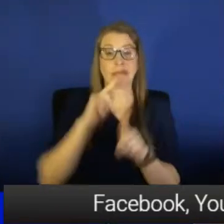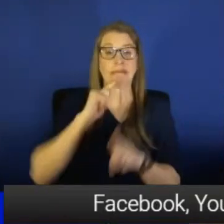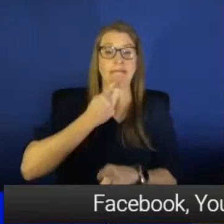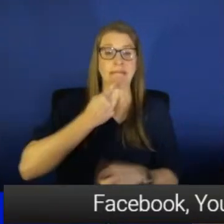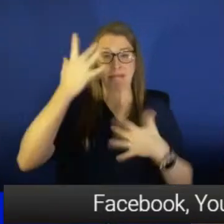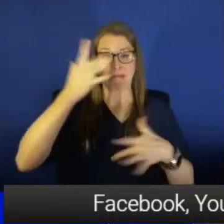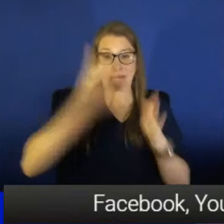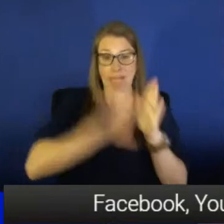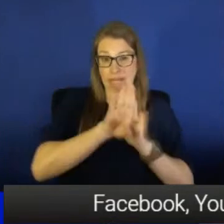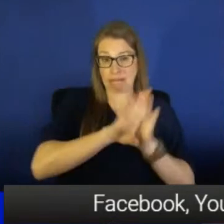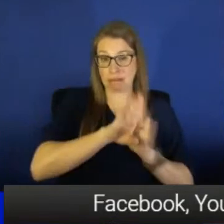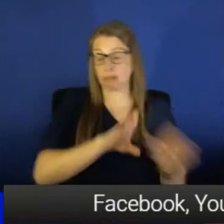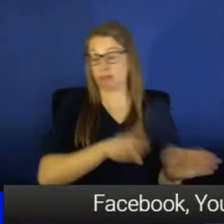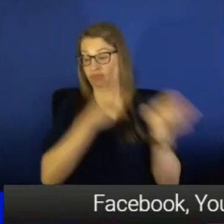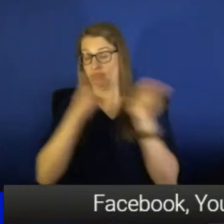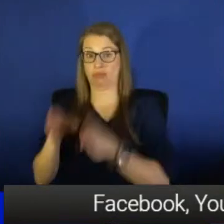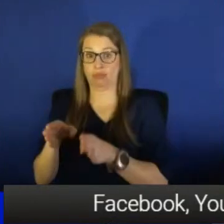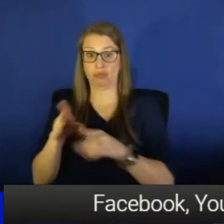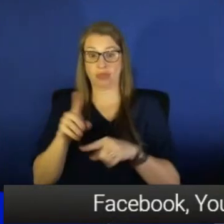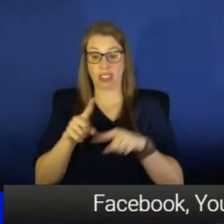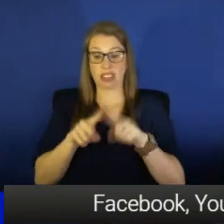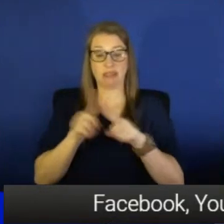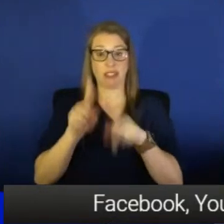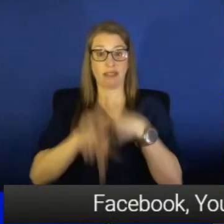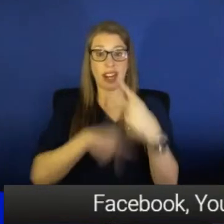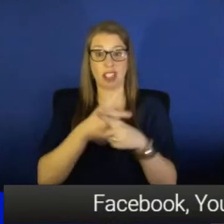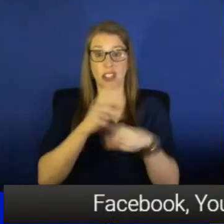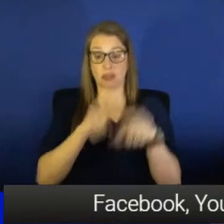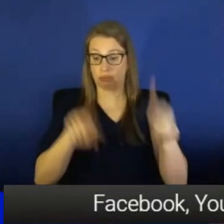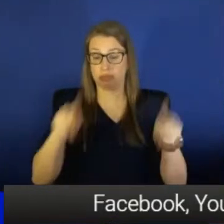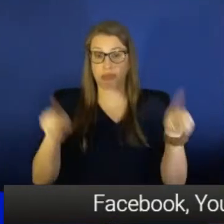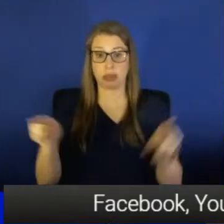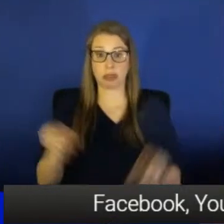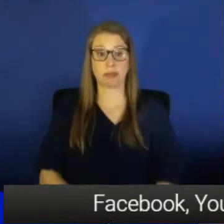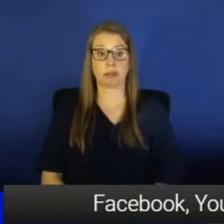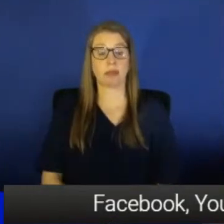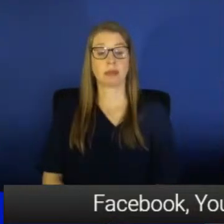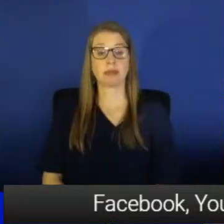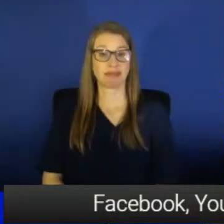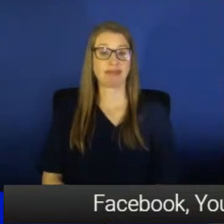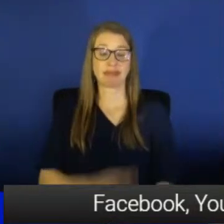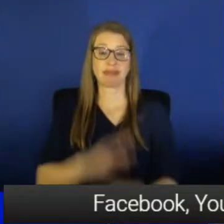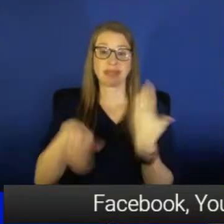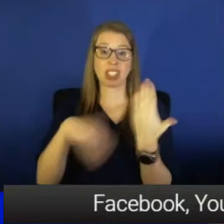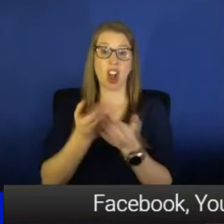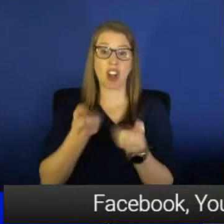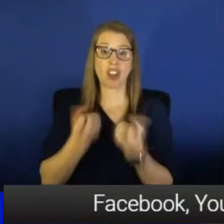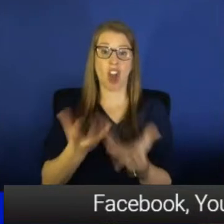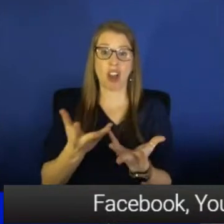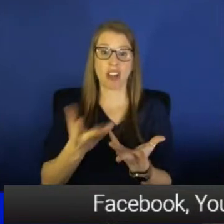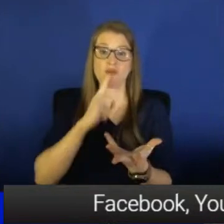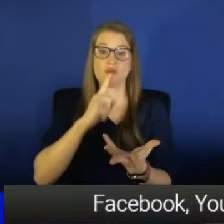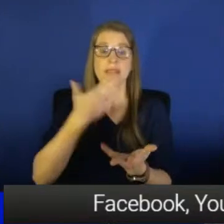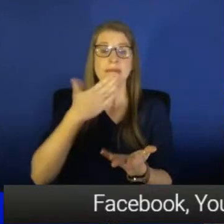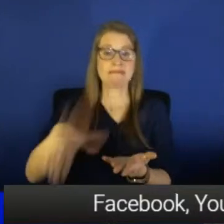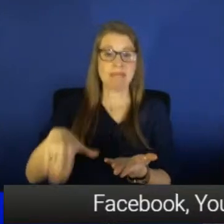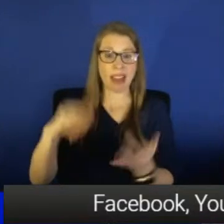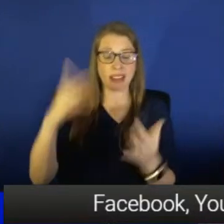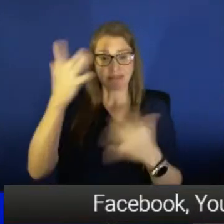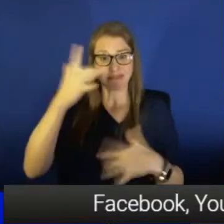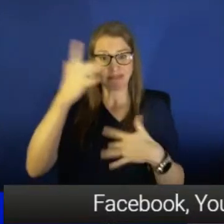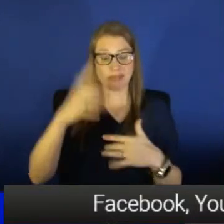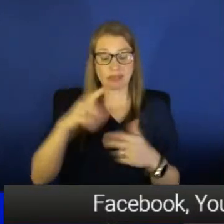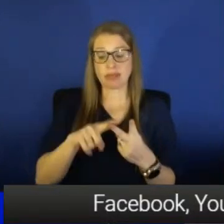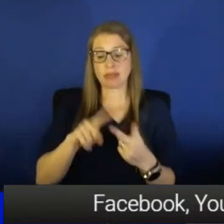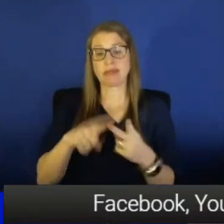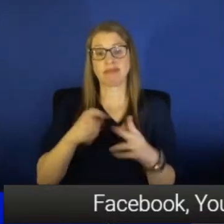the variants, even with the original Wuhan isolate, we know that they can still all cause very bad disease, severe disease, hospitalization. But right